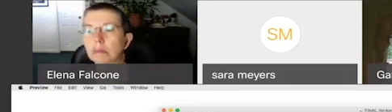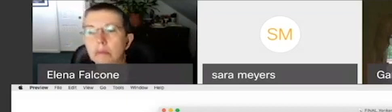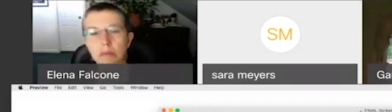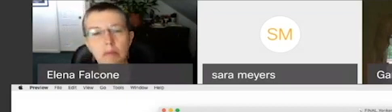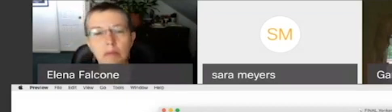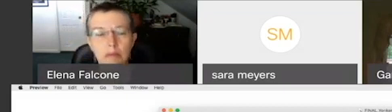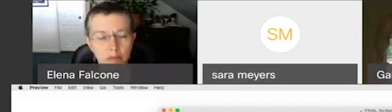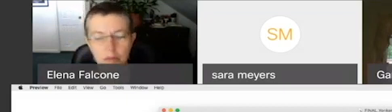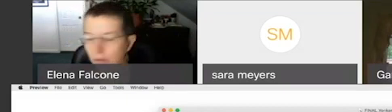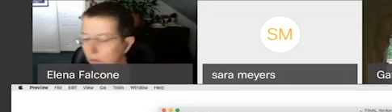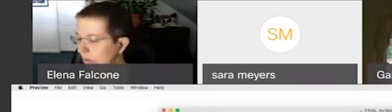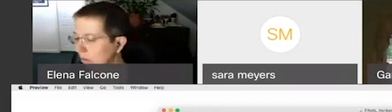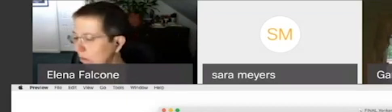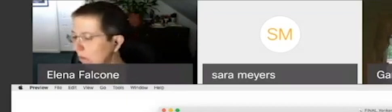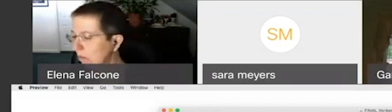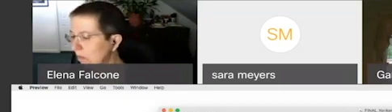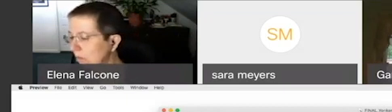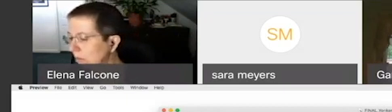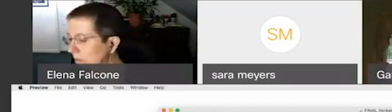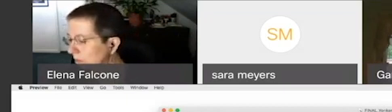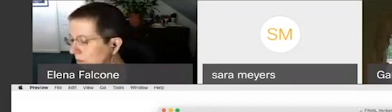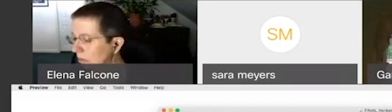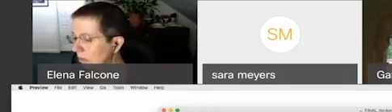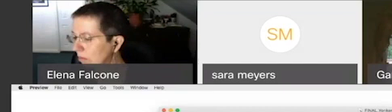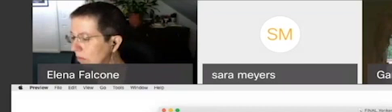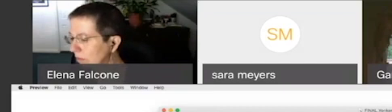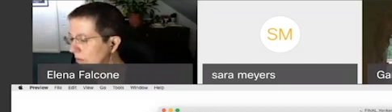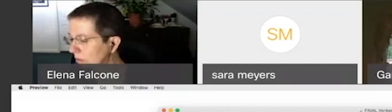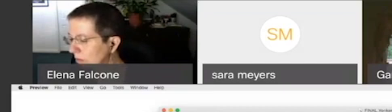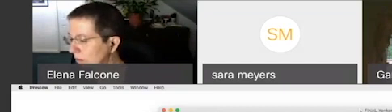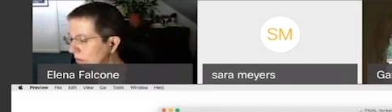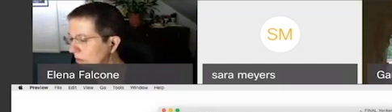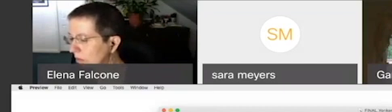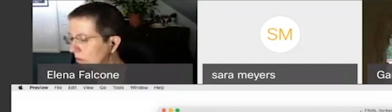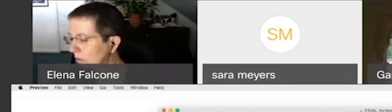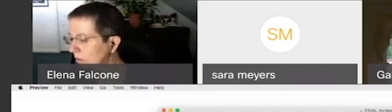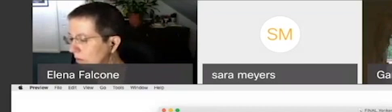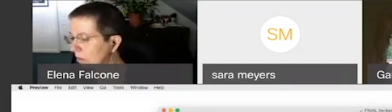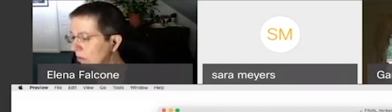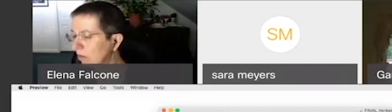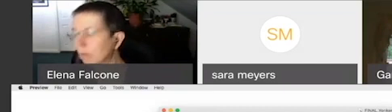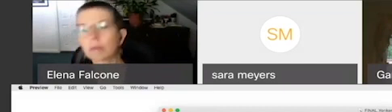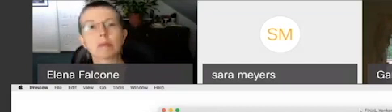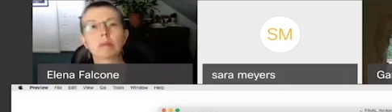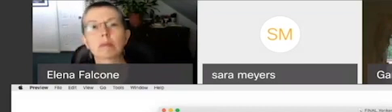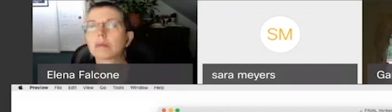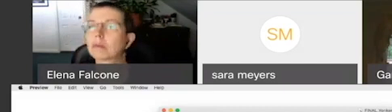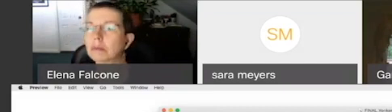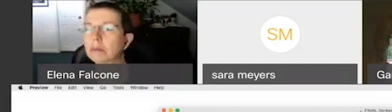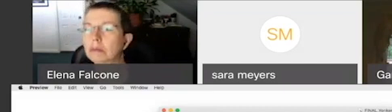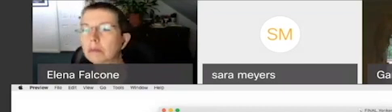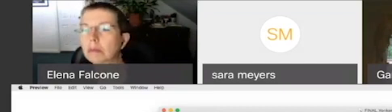do a new assessment. All right. If somebody has a serious health condition that worsens, or something that's